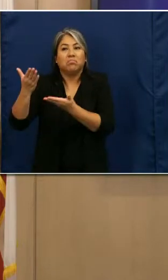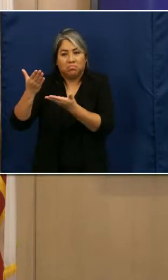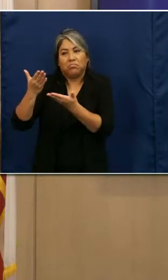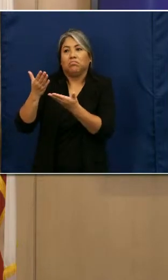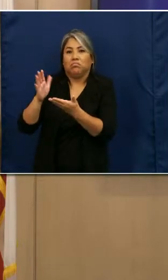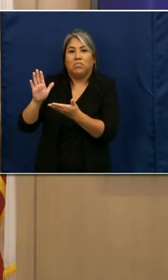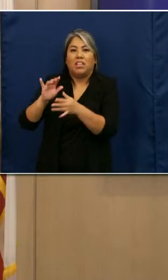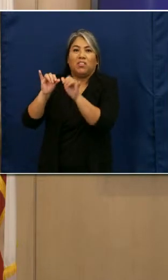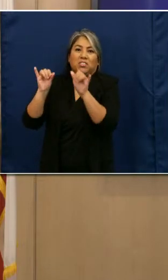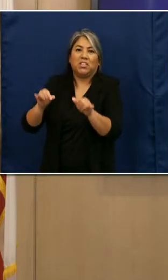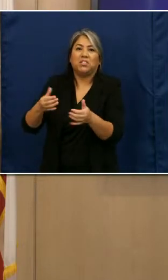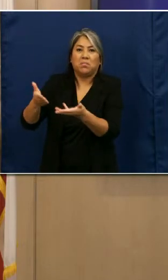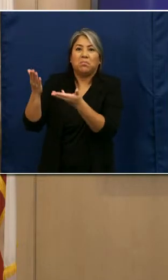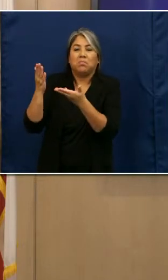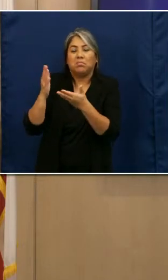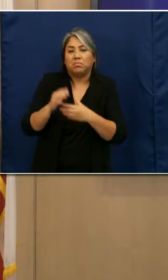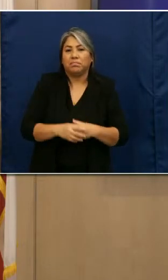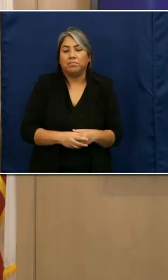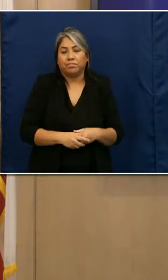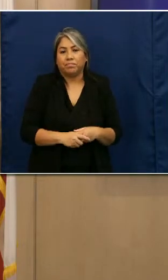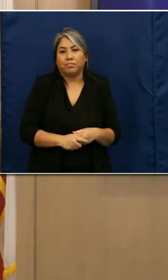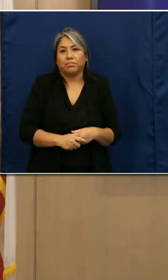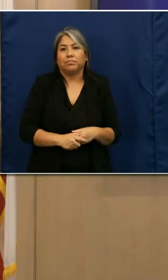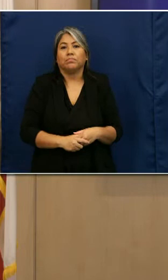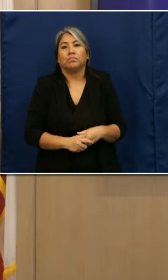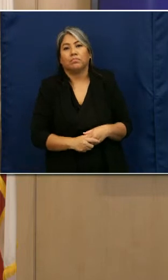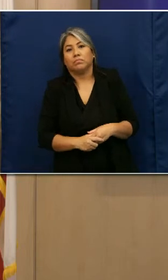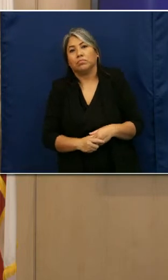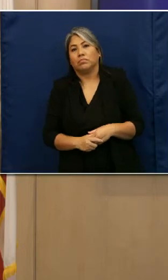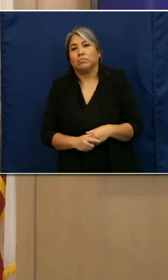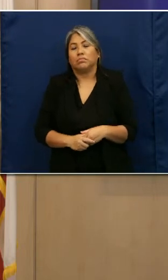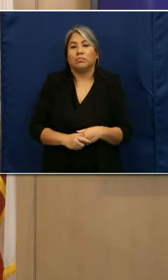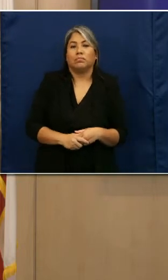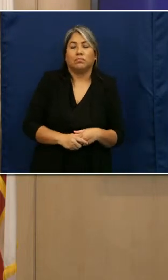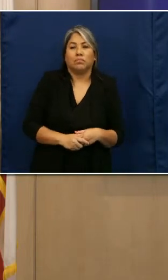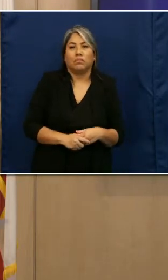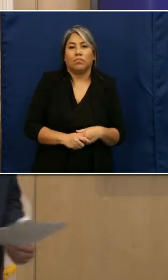then obviously to all comers coming to the hospital.